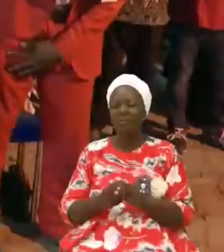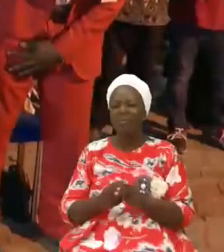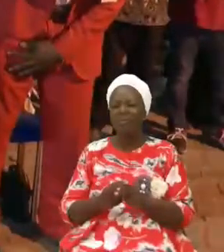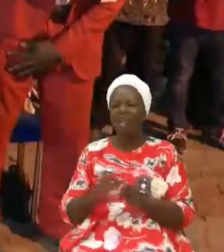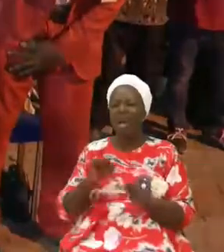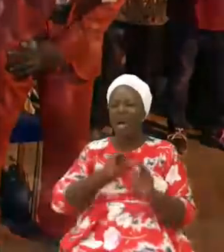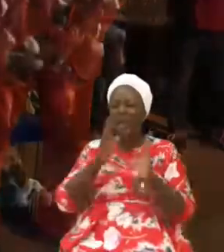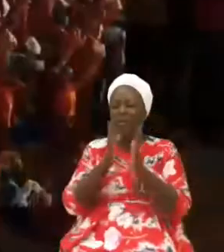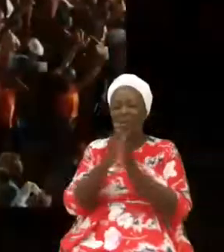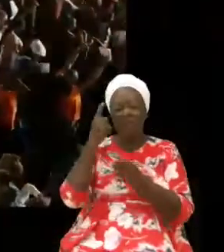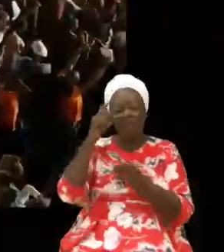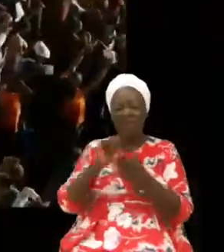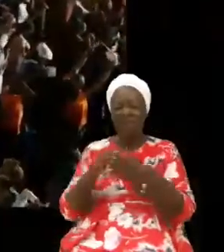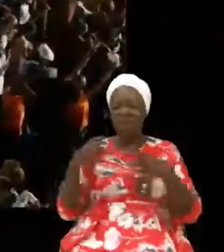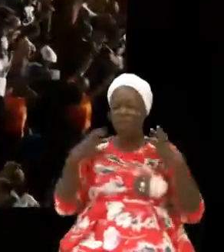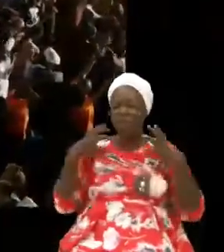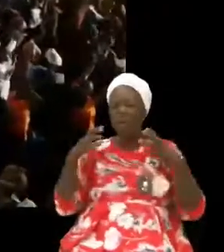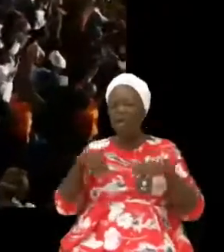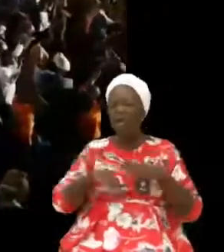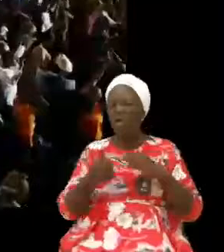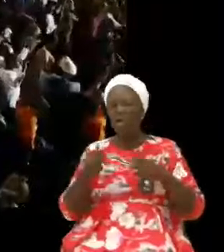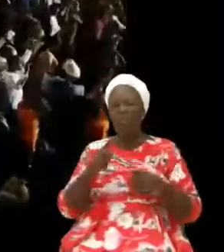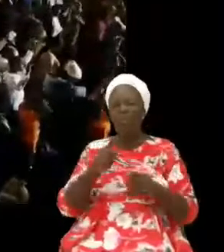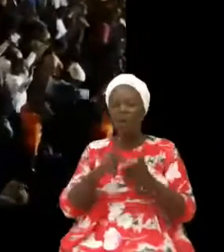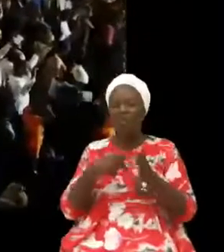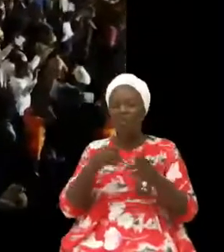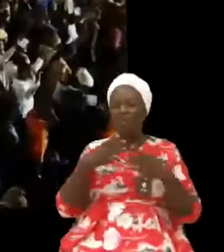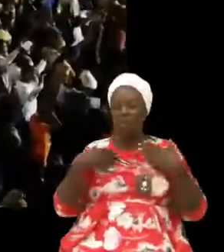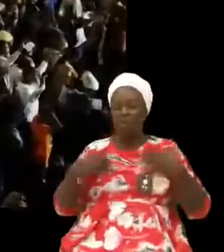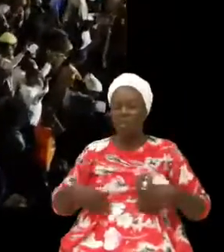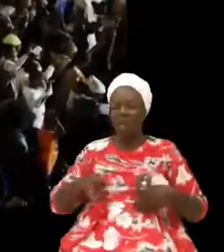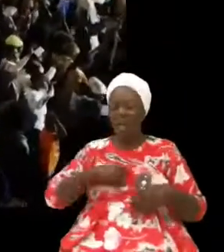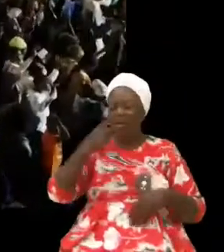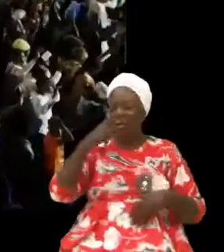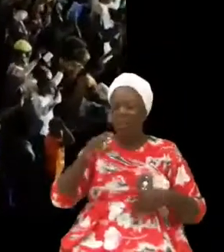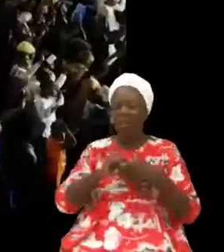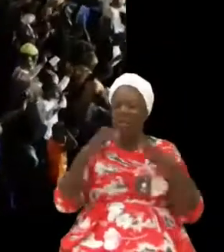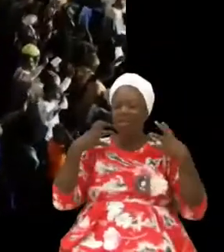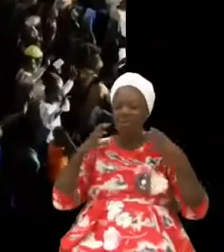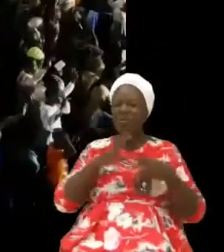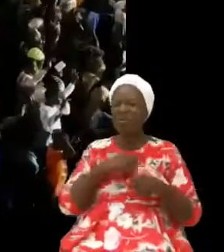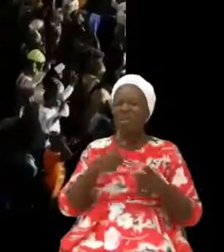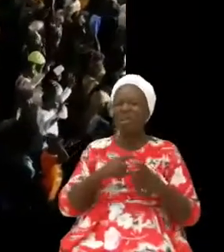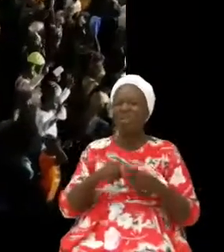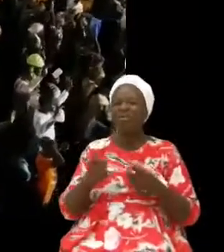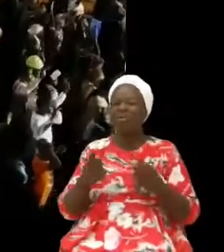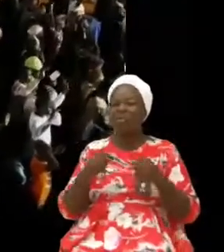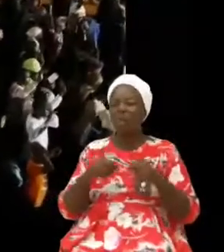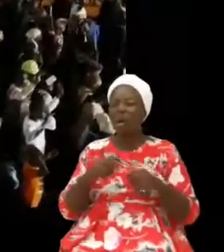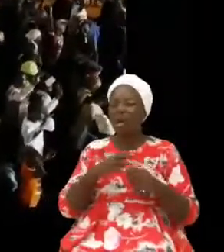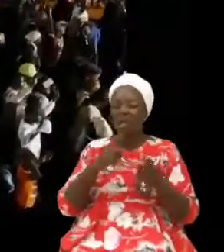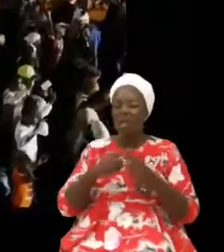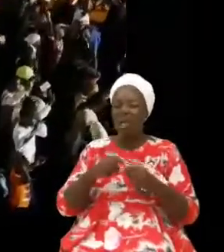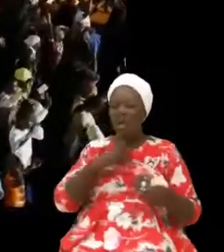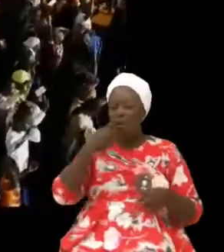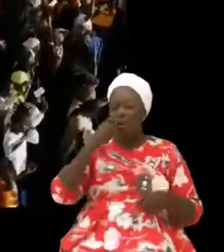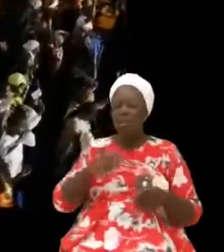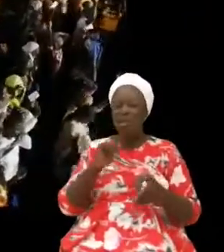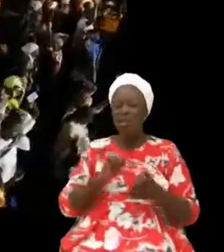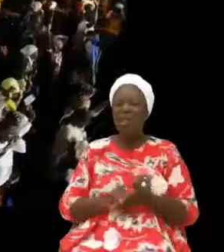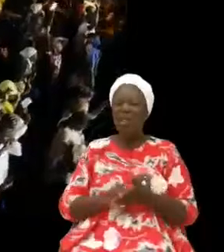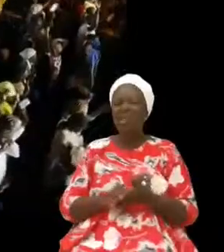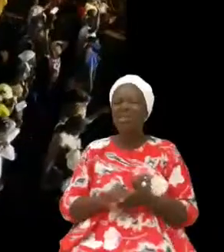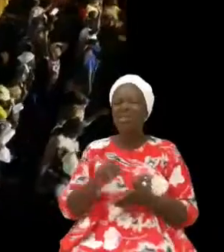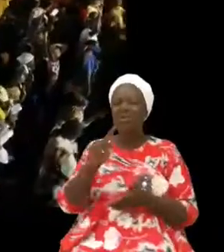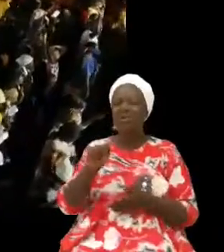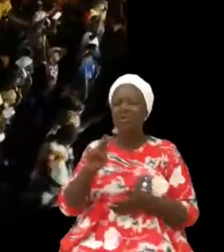in Jesus' name. I pray for that swelling, any part of the body, I command the swelling, I command the